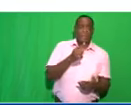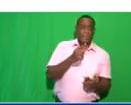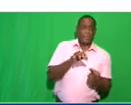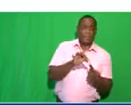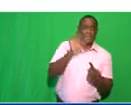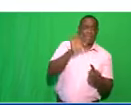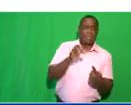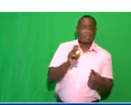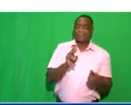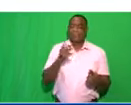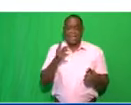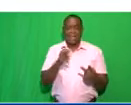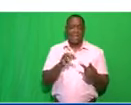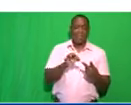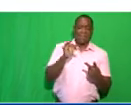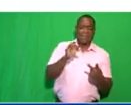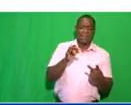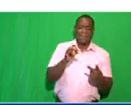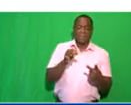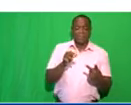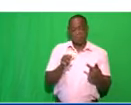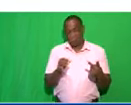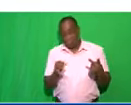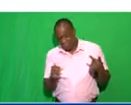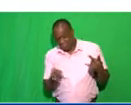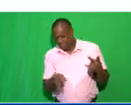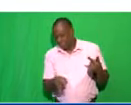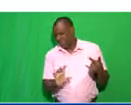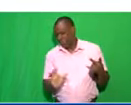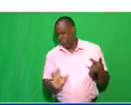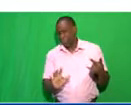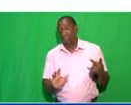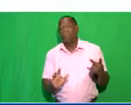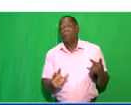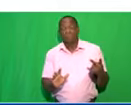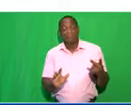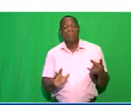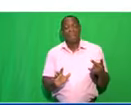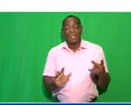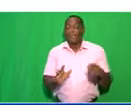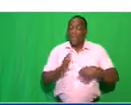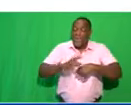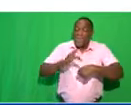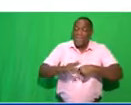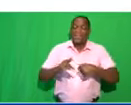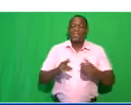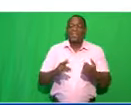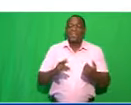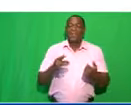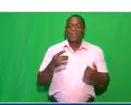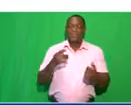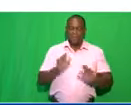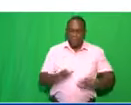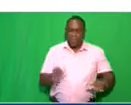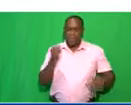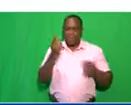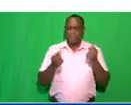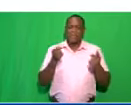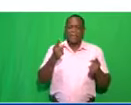understanding already of what we want out of the education system and what it means for a child to be